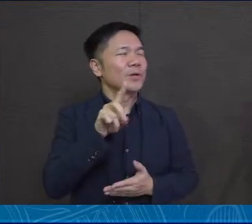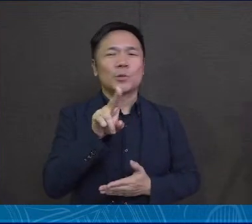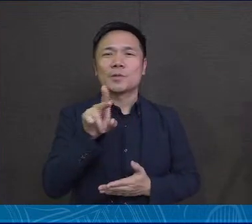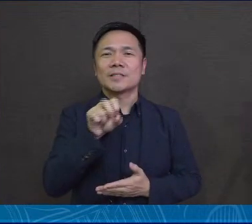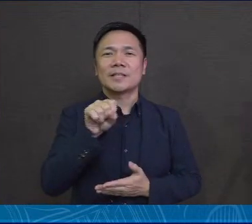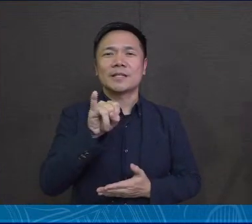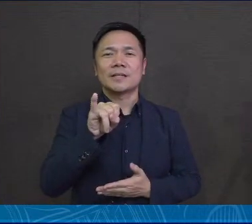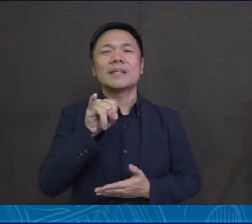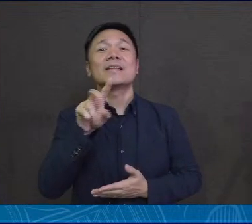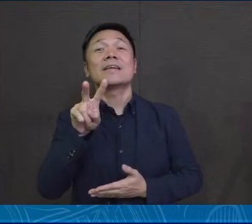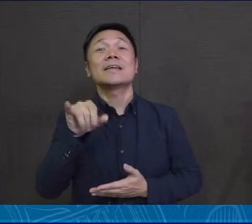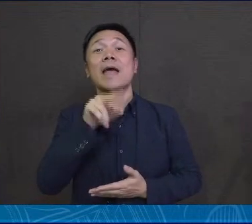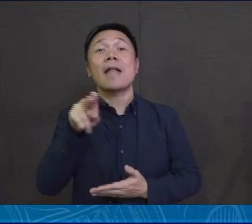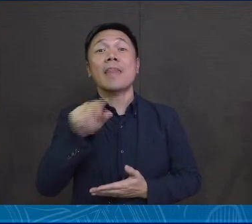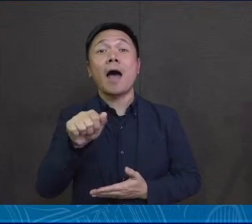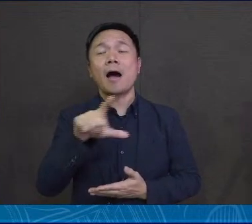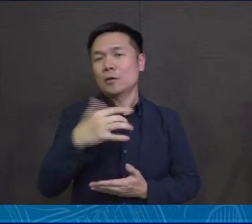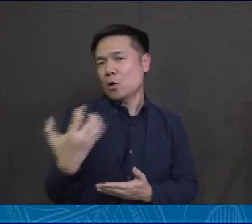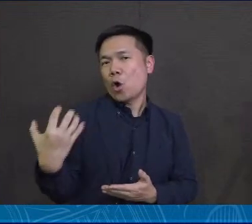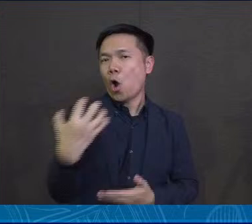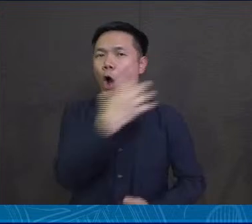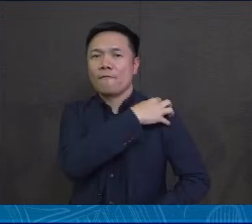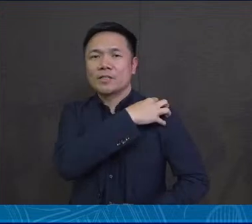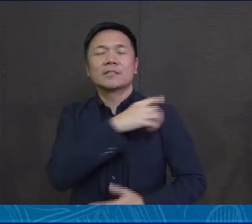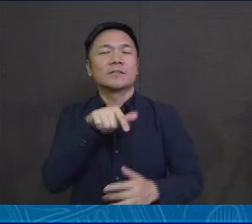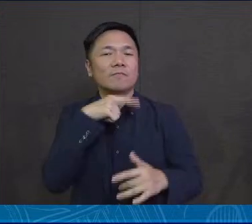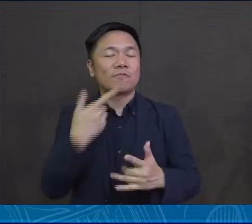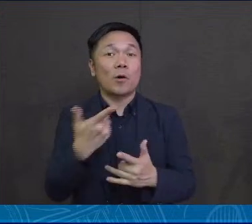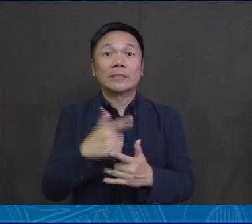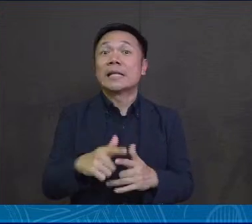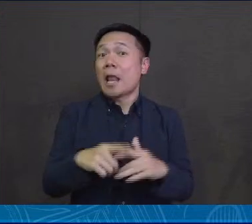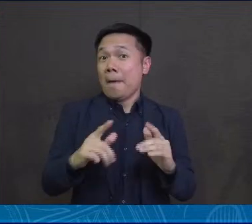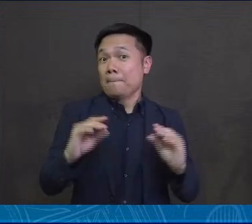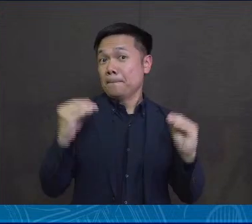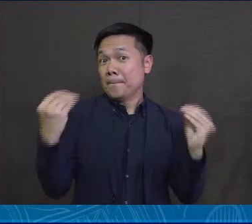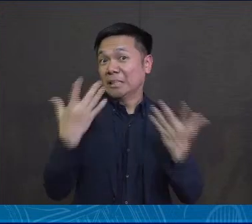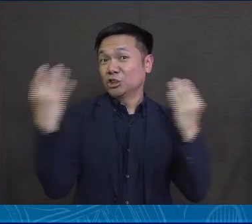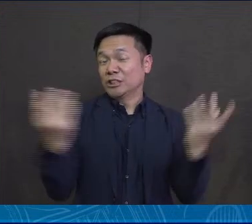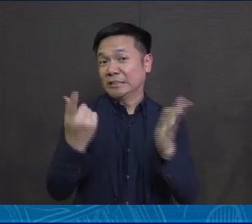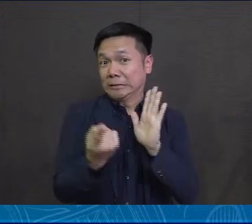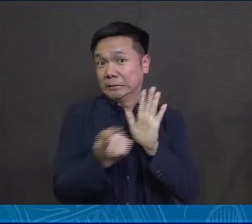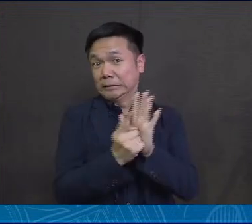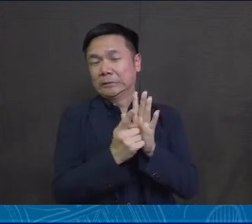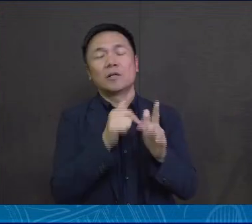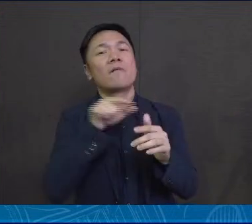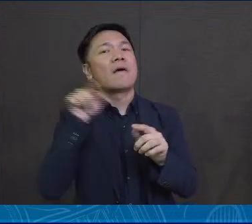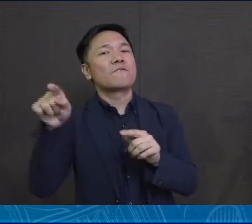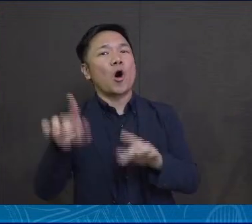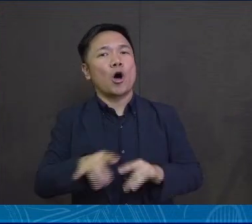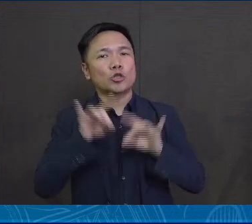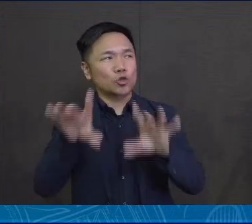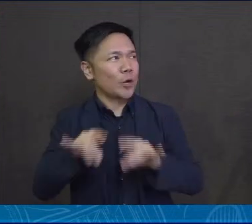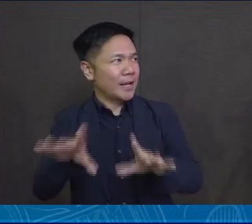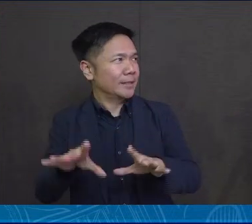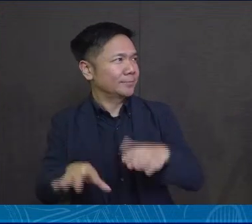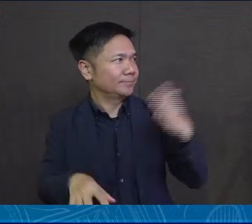is the Chief Operating Officer of the National Emergency Management Agency in Australia.